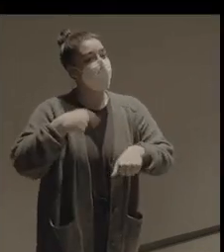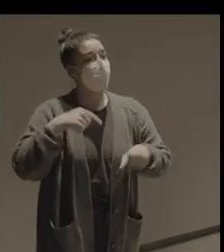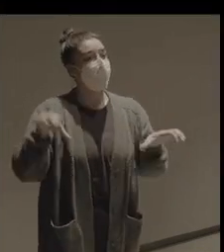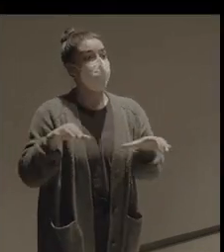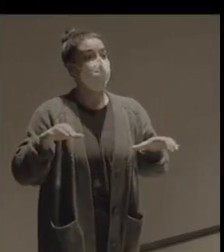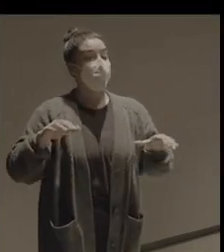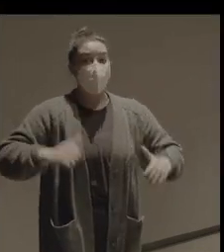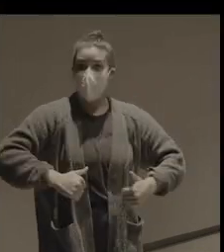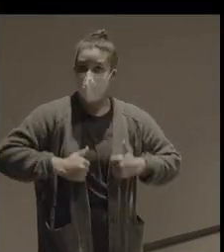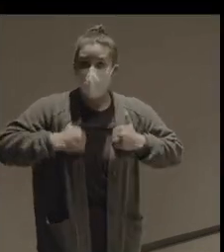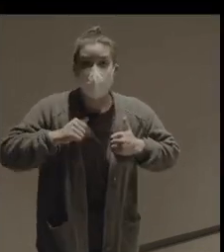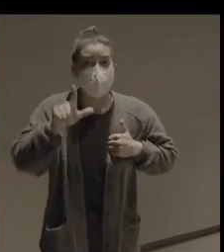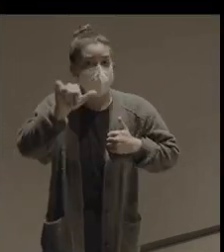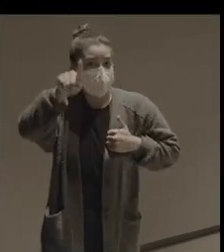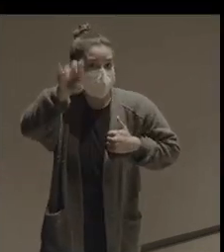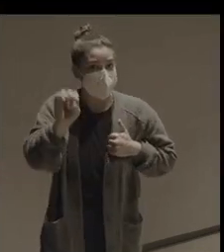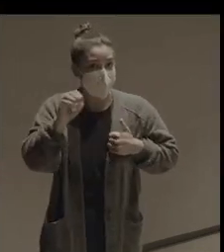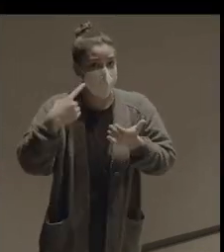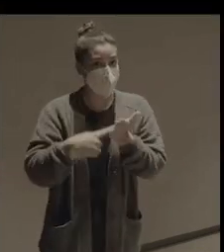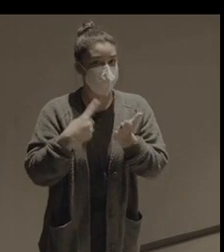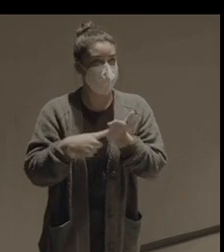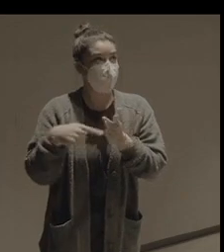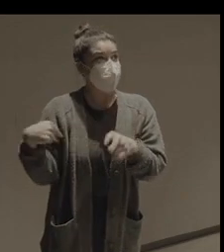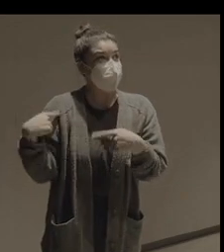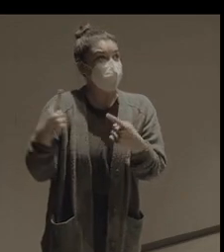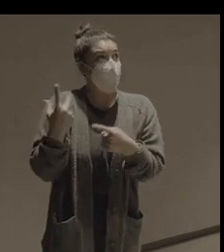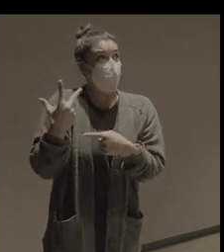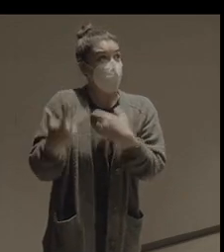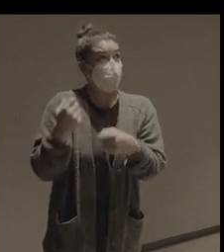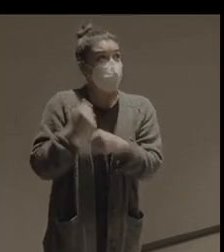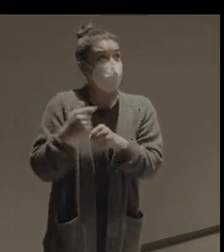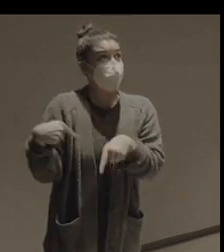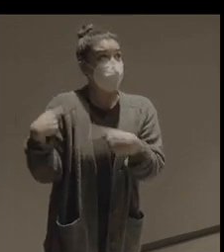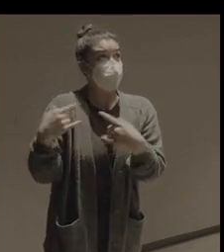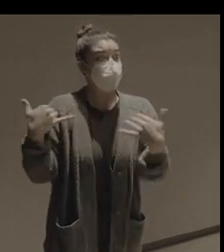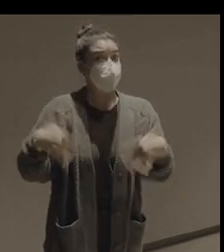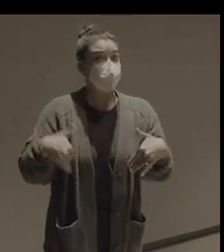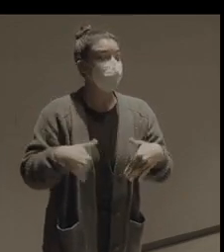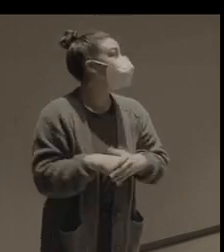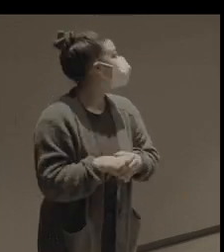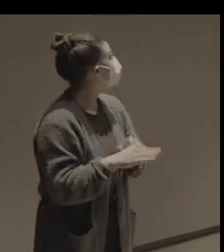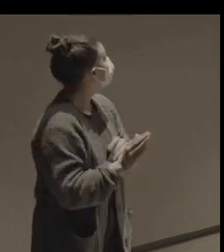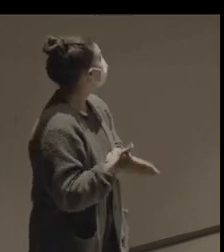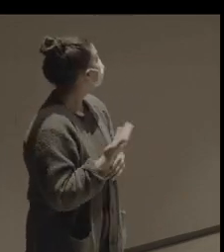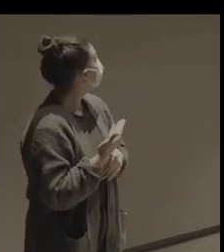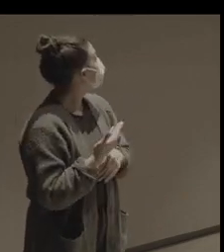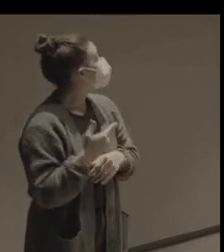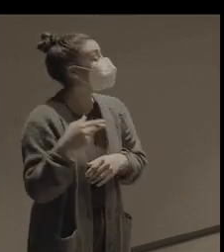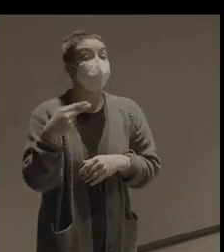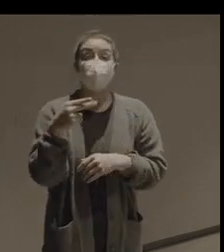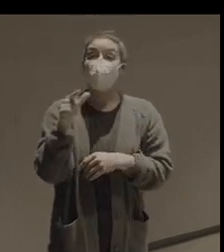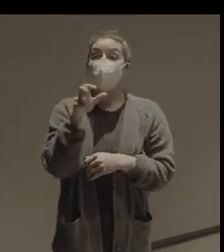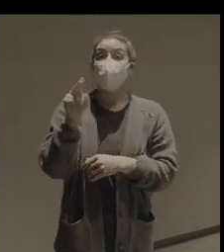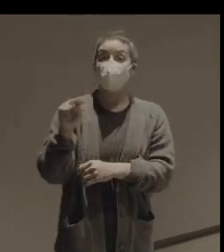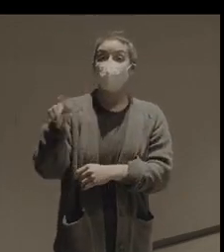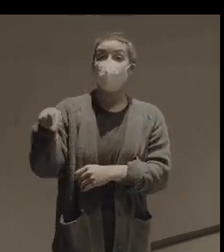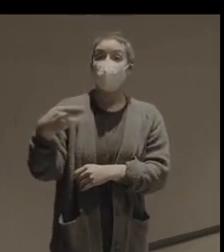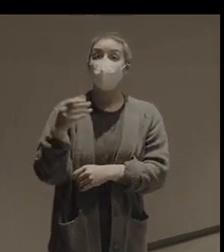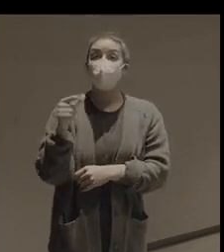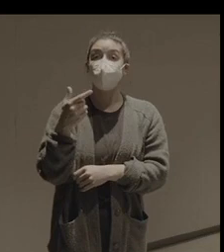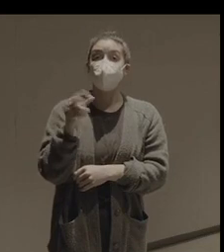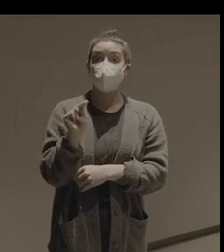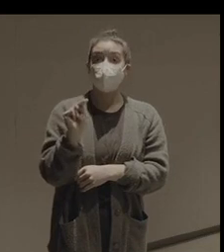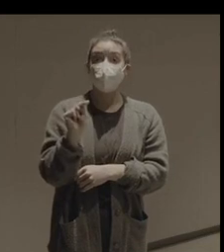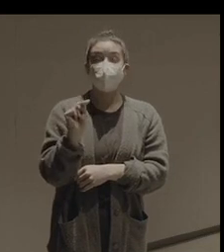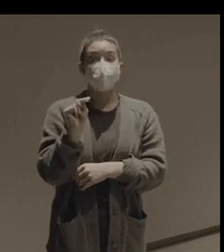3 years. So I might be a little rusty. So Helen Pashgian, The Science of Feeling, the title of this show is a little, of this